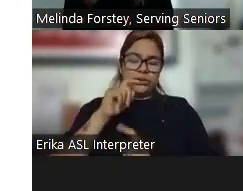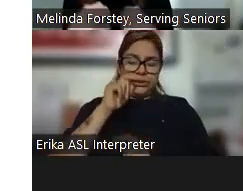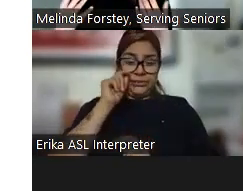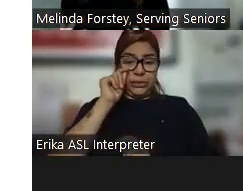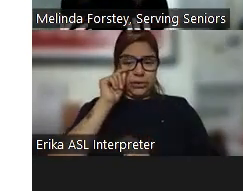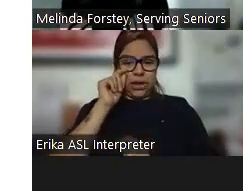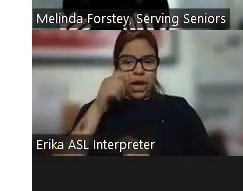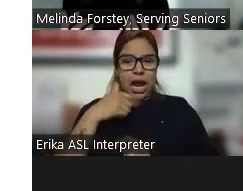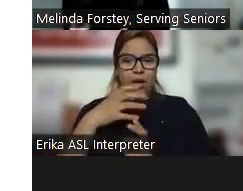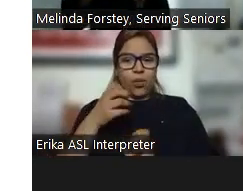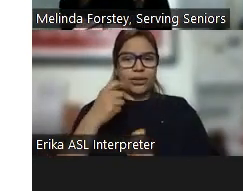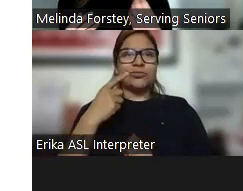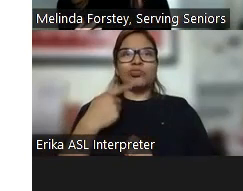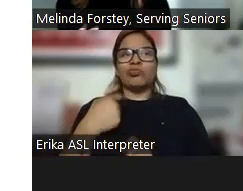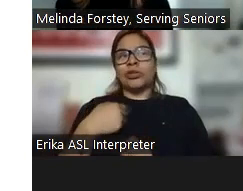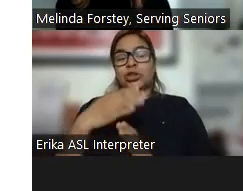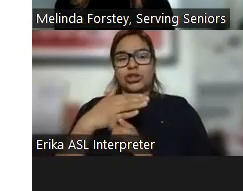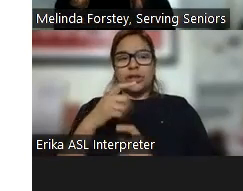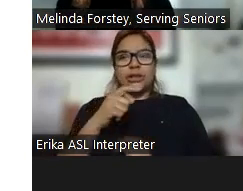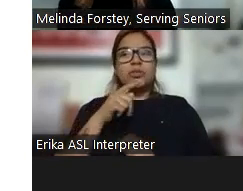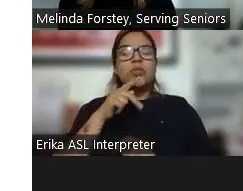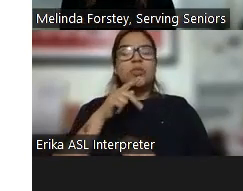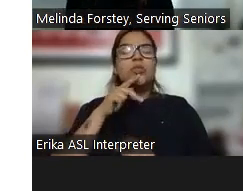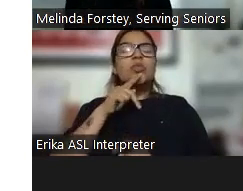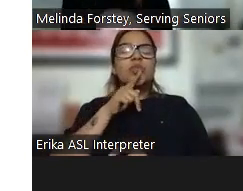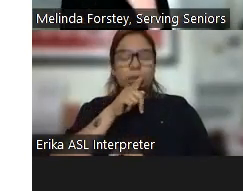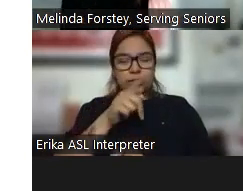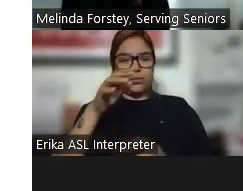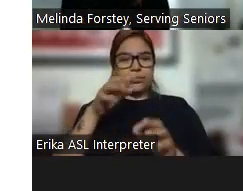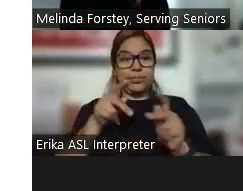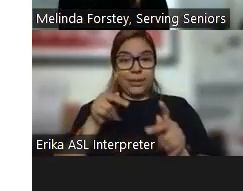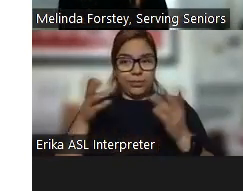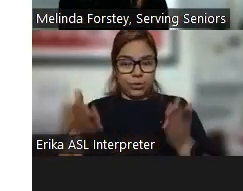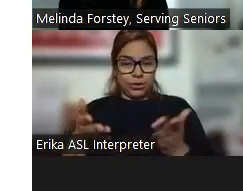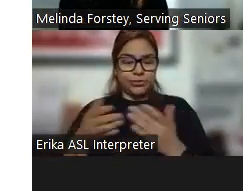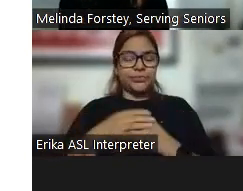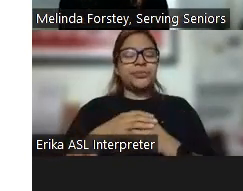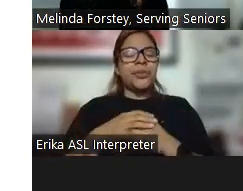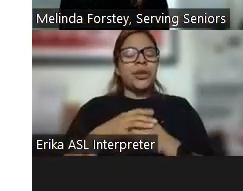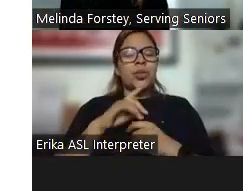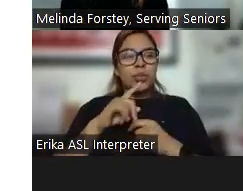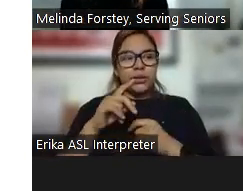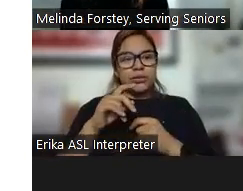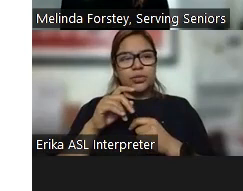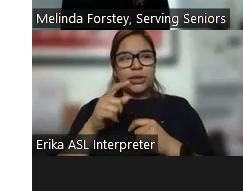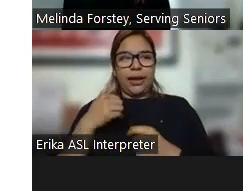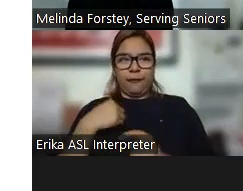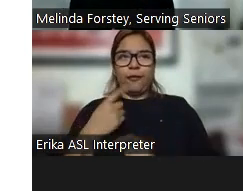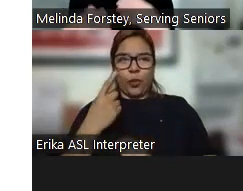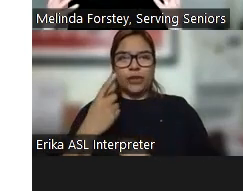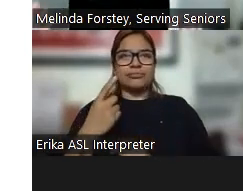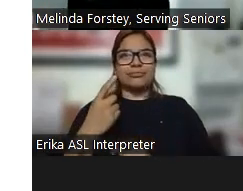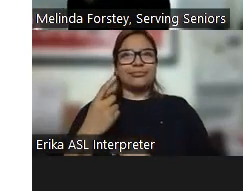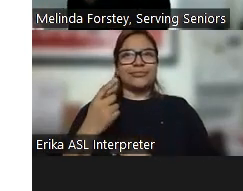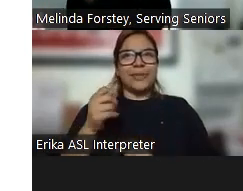that we are talking about real people here. So one of our seniors that we helped, his